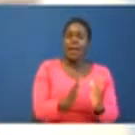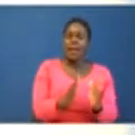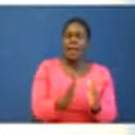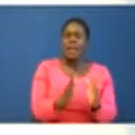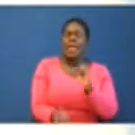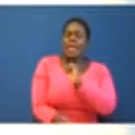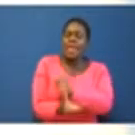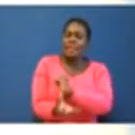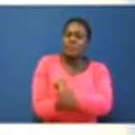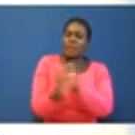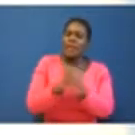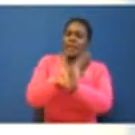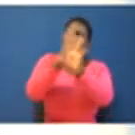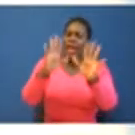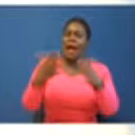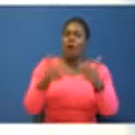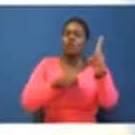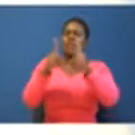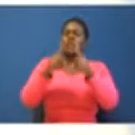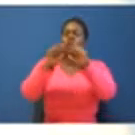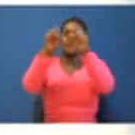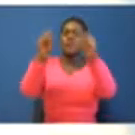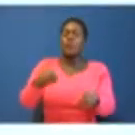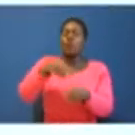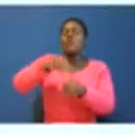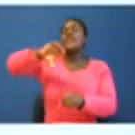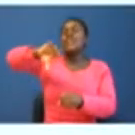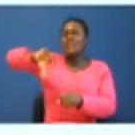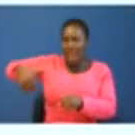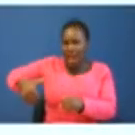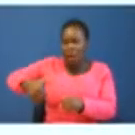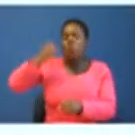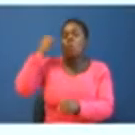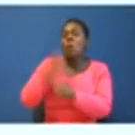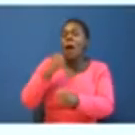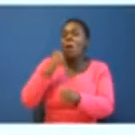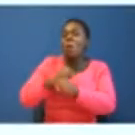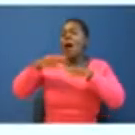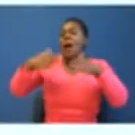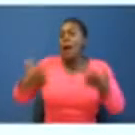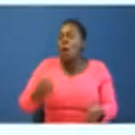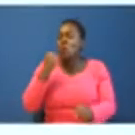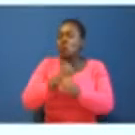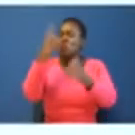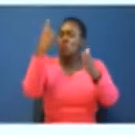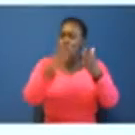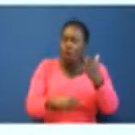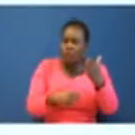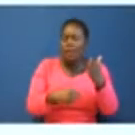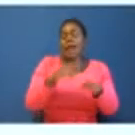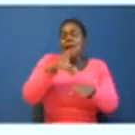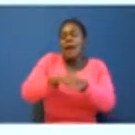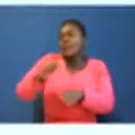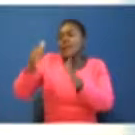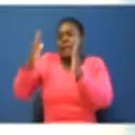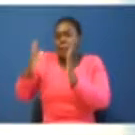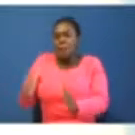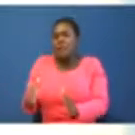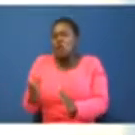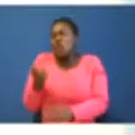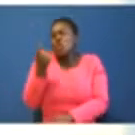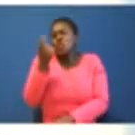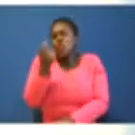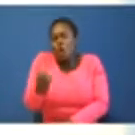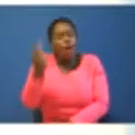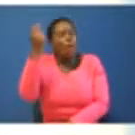spells out how the transport system within the city should actually function all you need to do is to get somebody with a